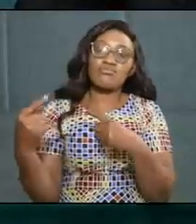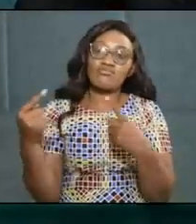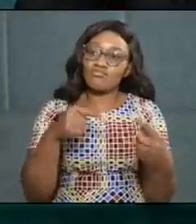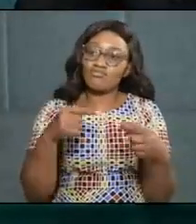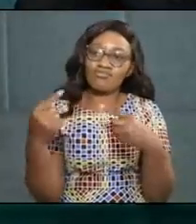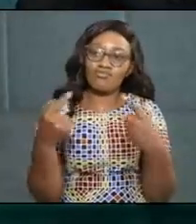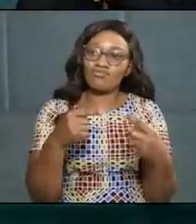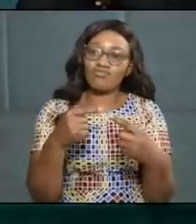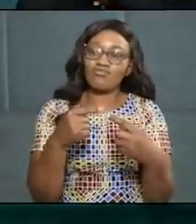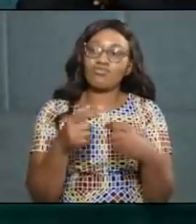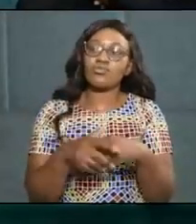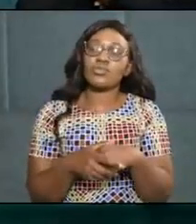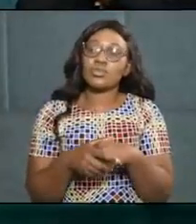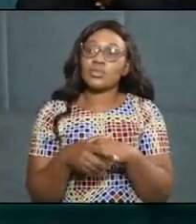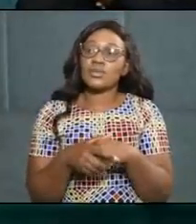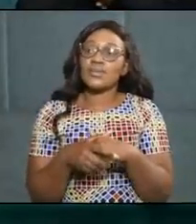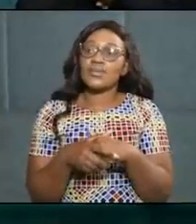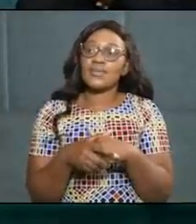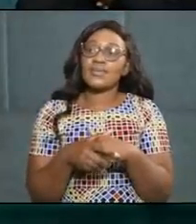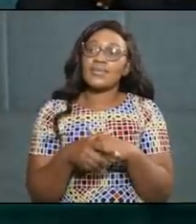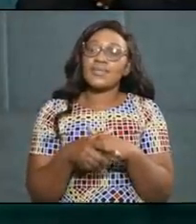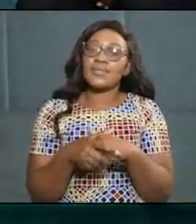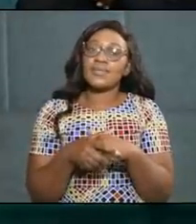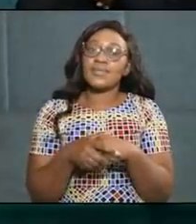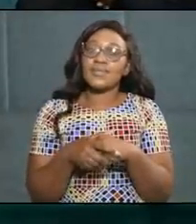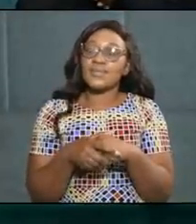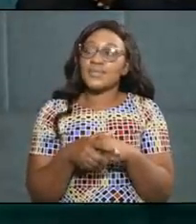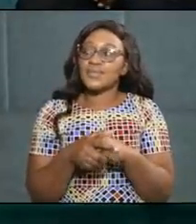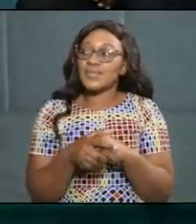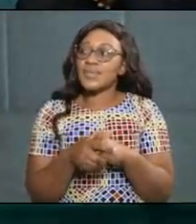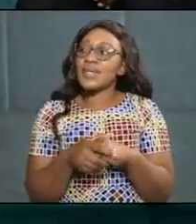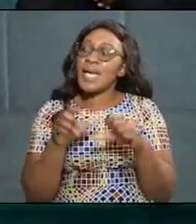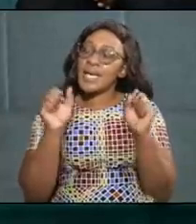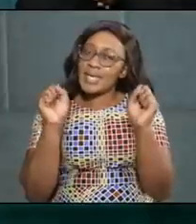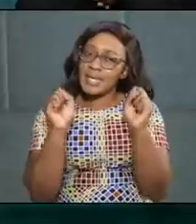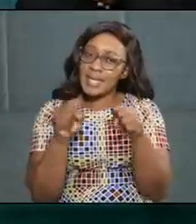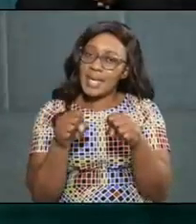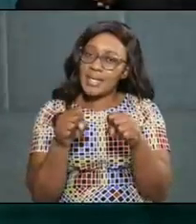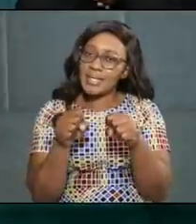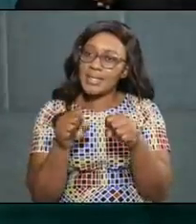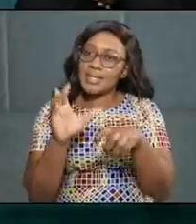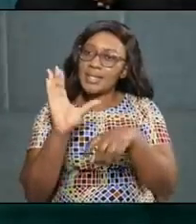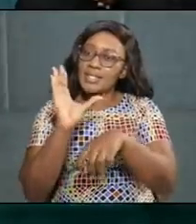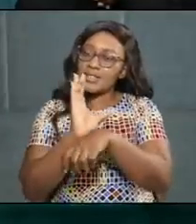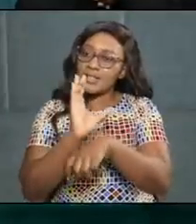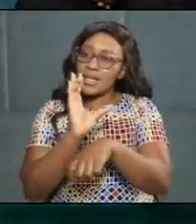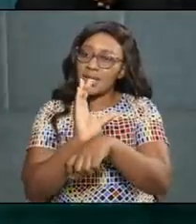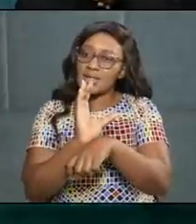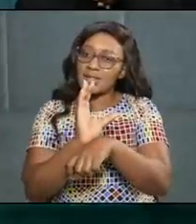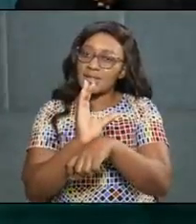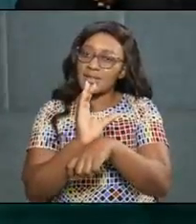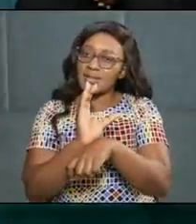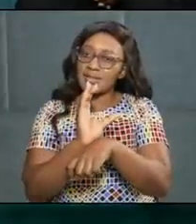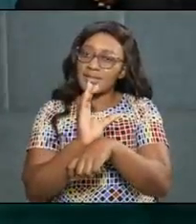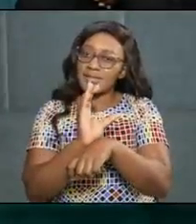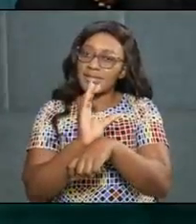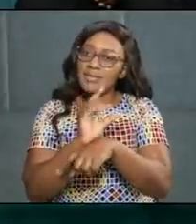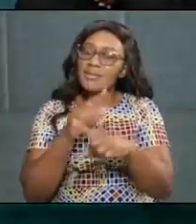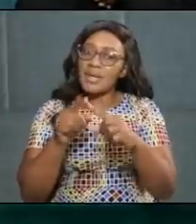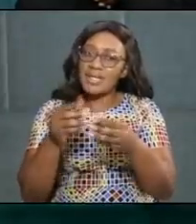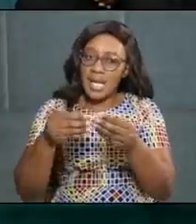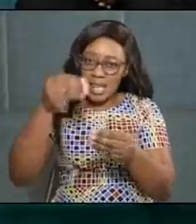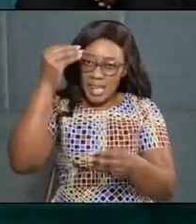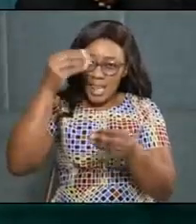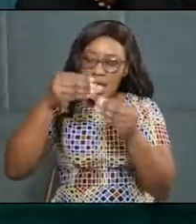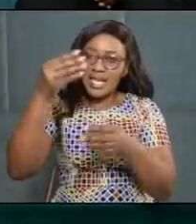called Festus. Oh, Festus. Yeah, that's where the chapter ends, but we'll learn that